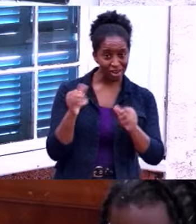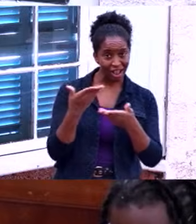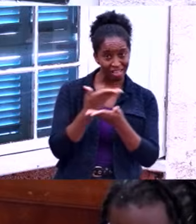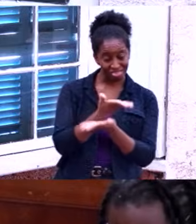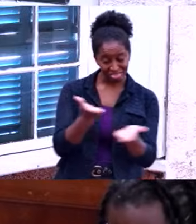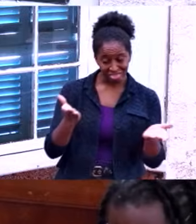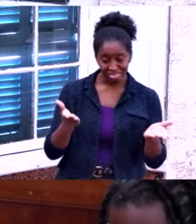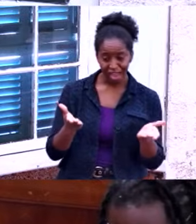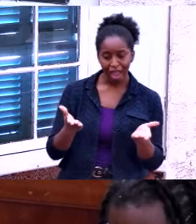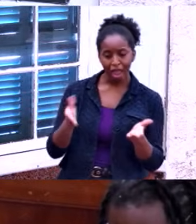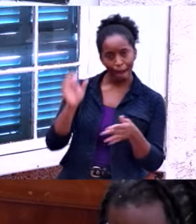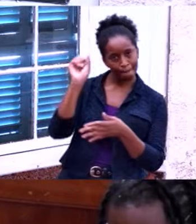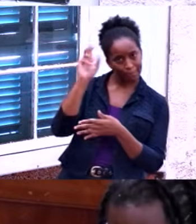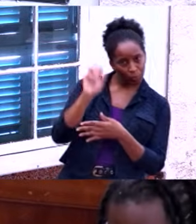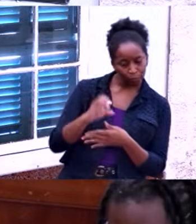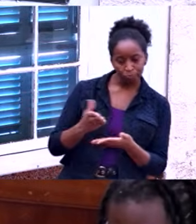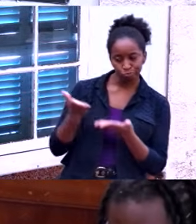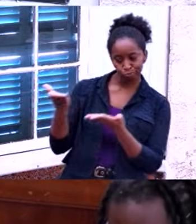initiative